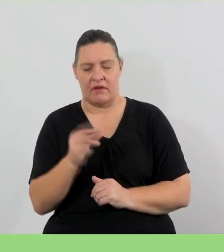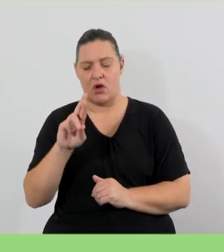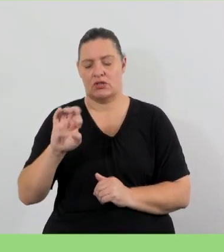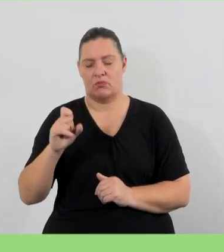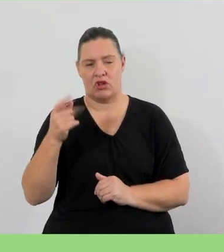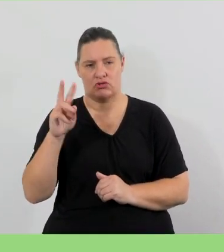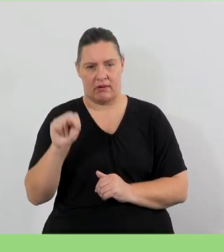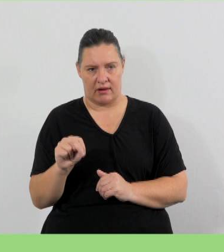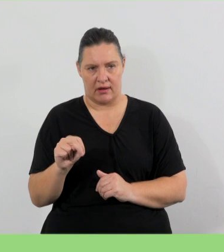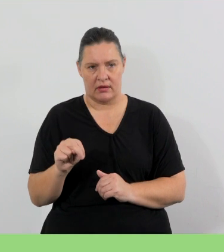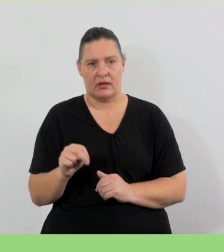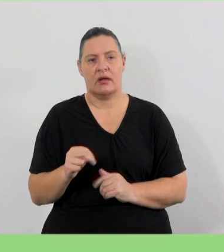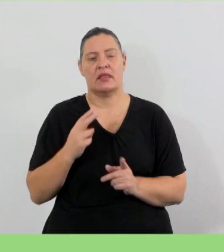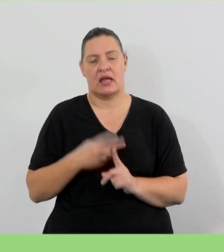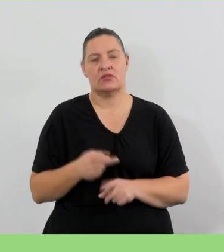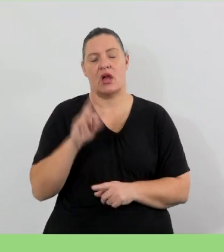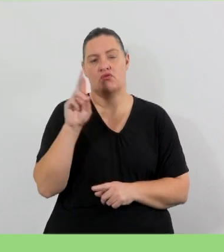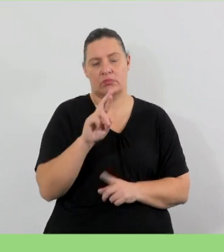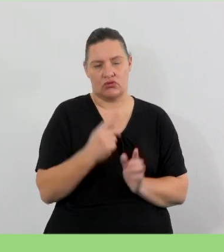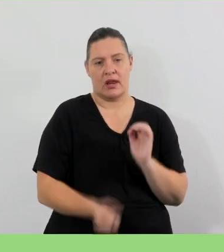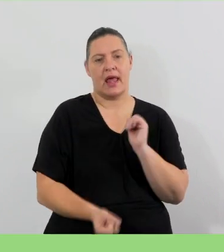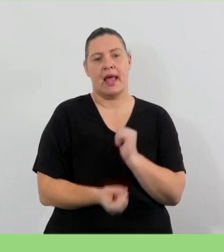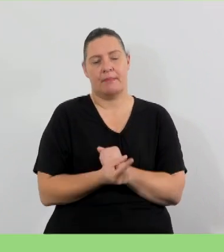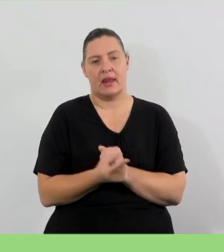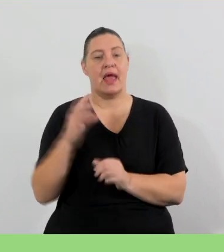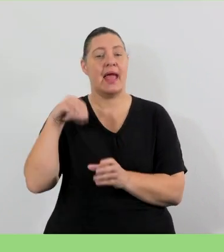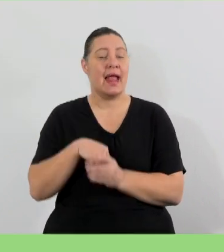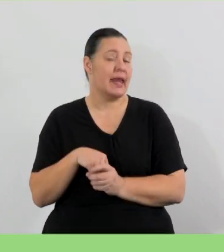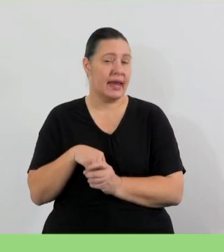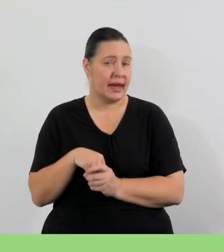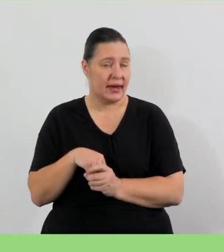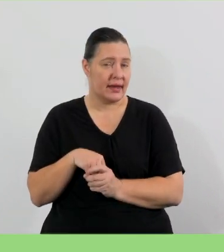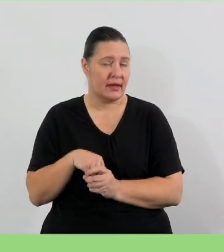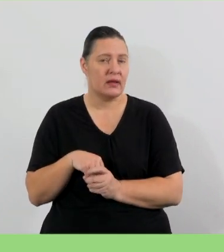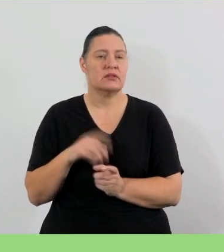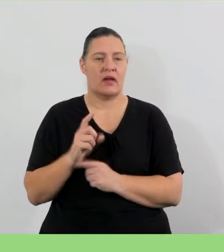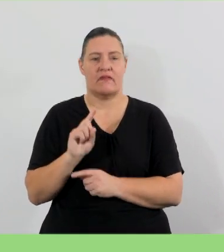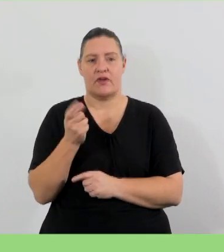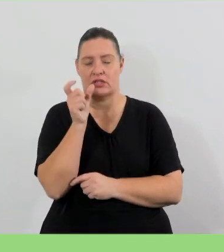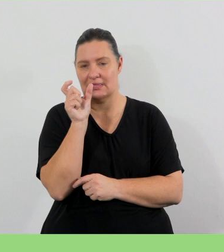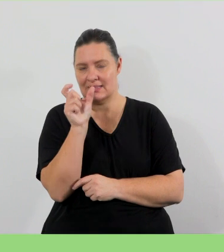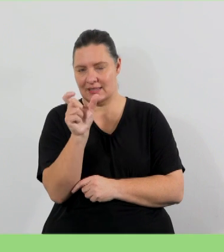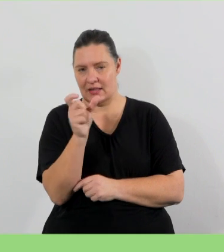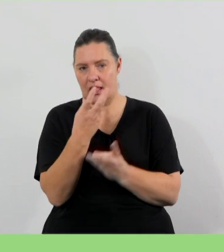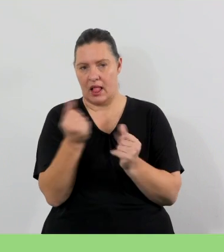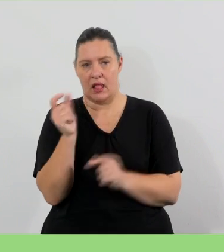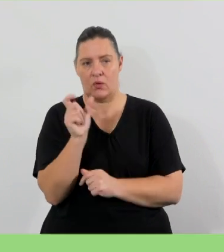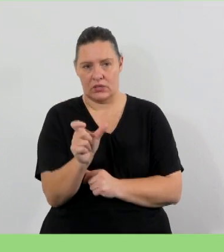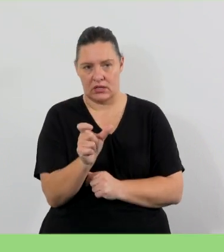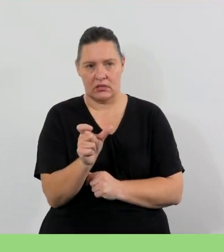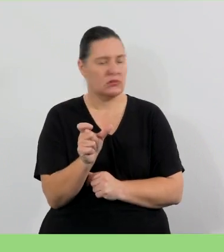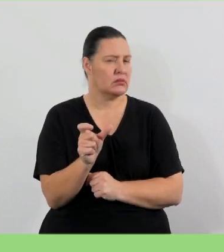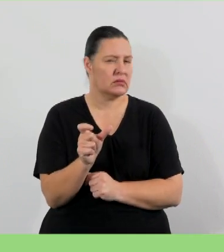have respiration over here, and then they say respiration takes place in, then that is our first missing